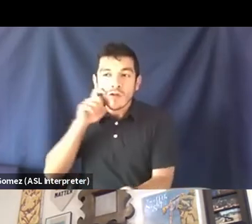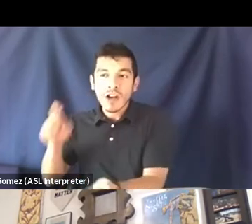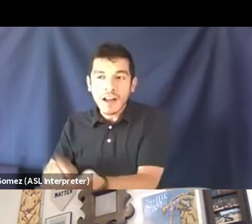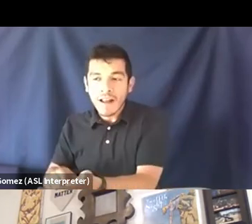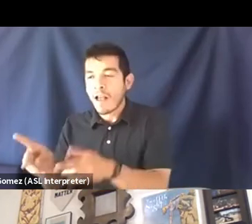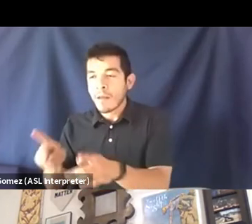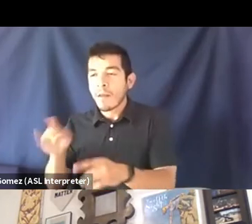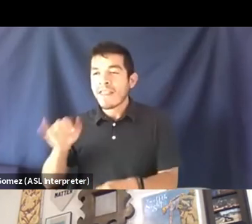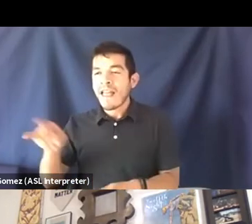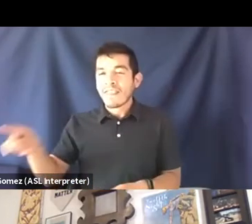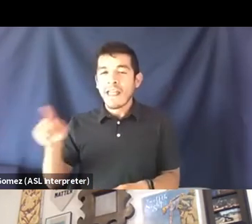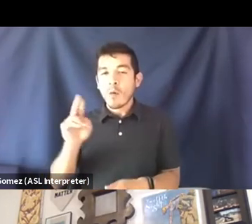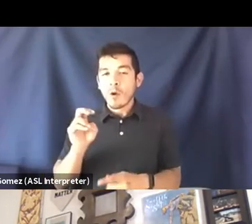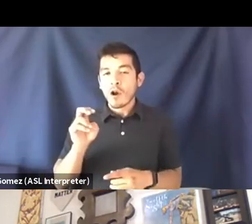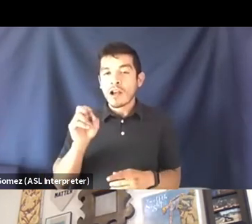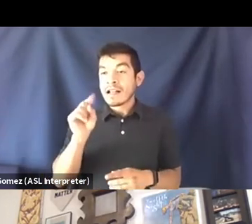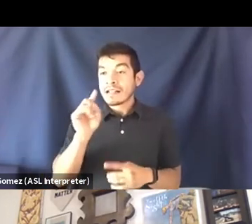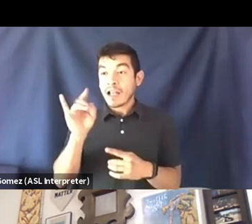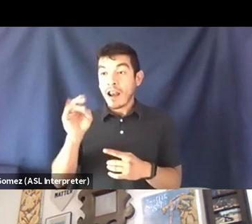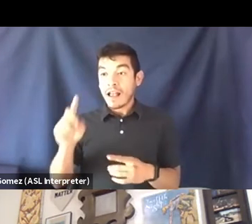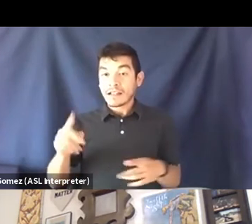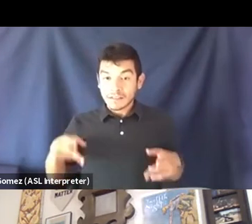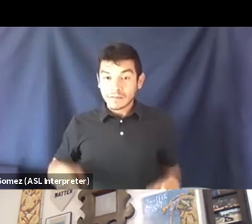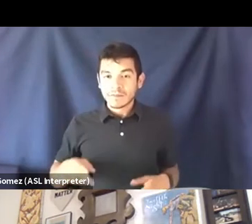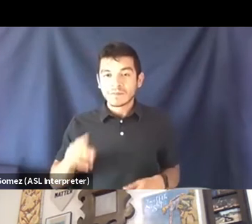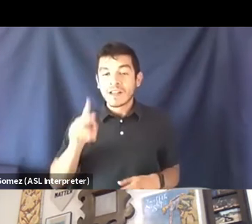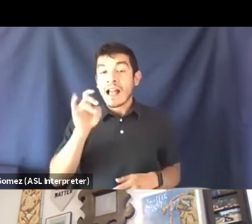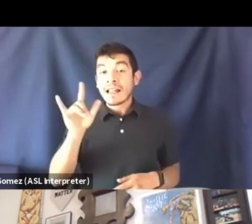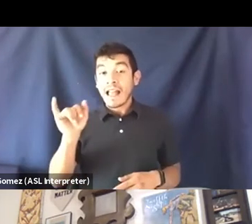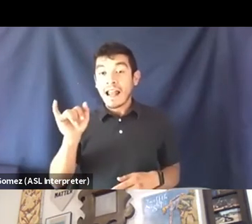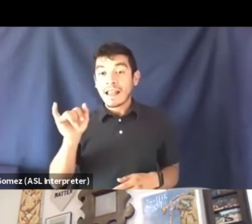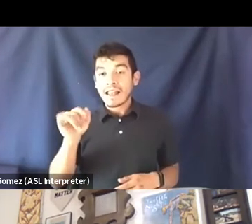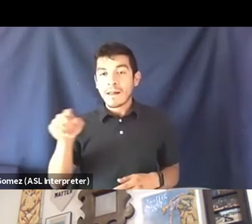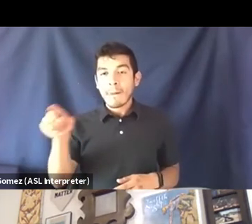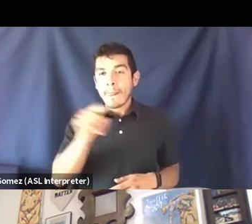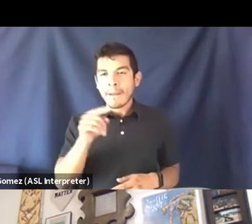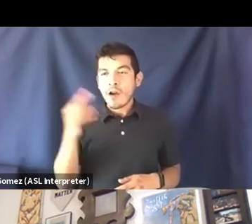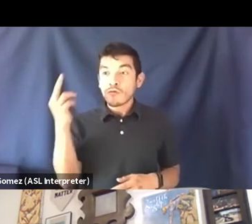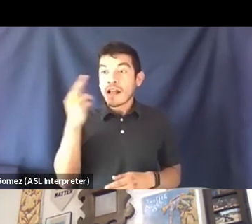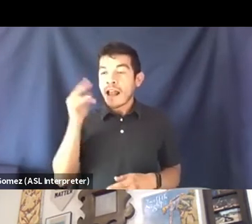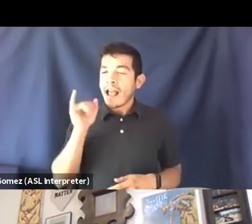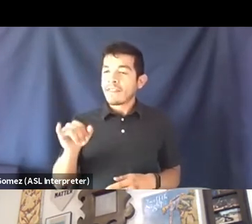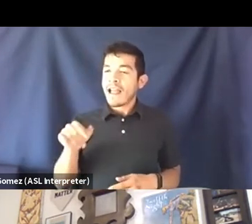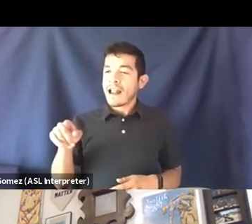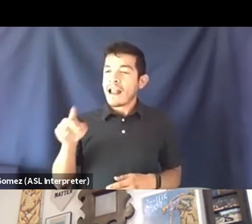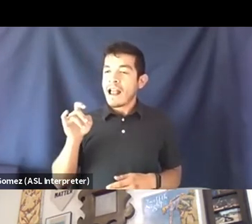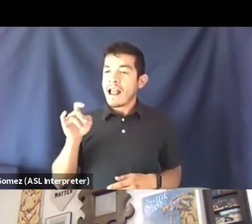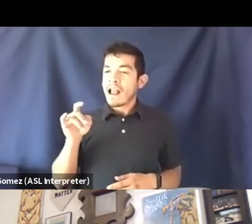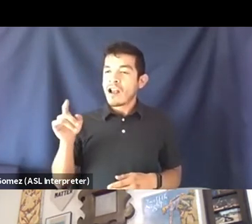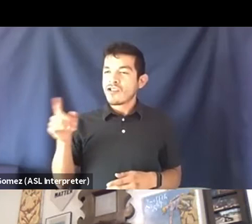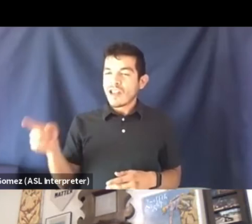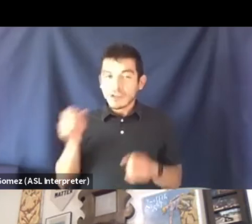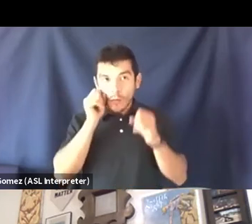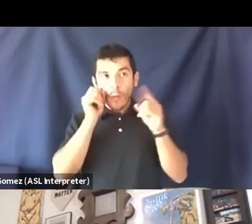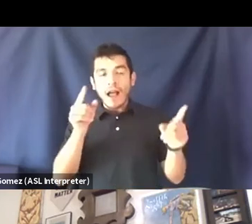I kind of stumbled across the fact that she was sterilized almost, you know, by accident, right?